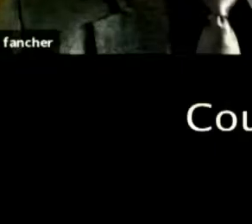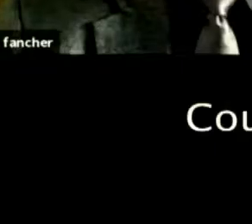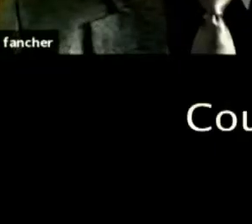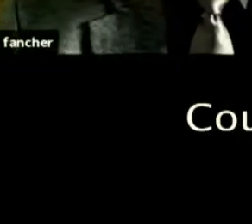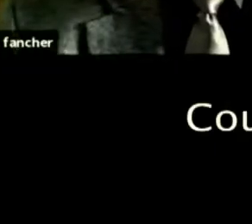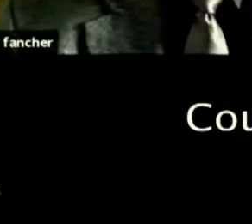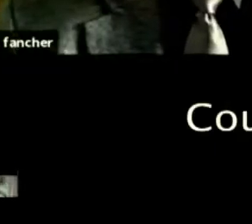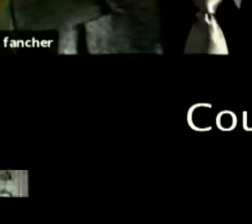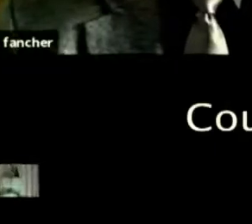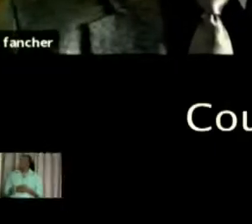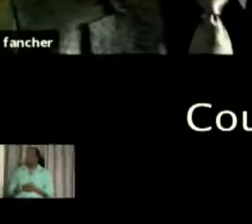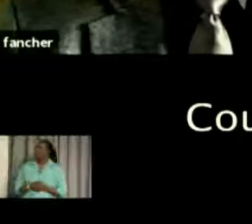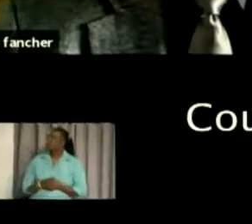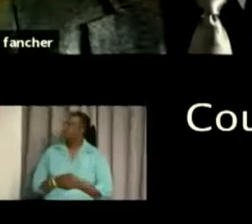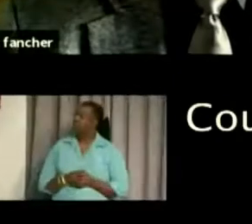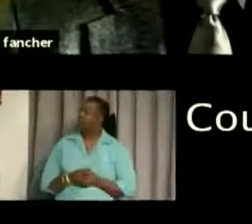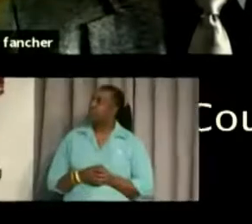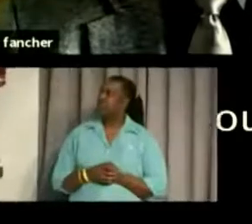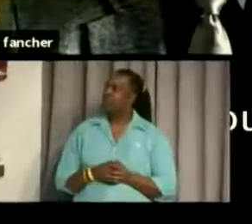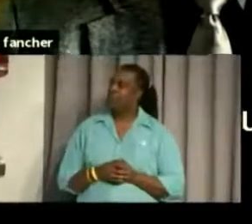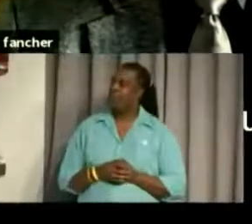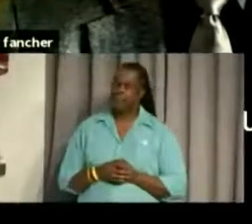Now, Ms. Shariff, are you